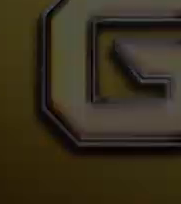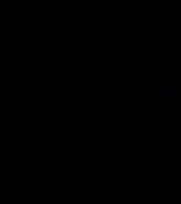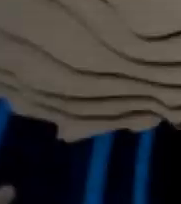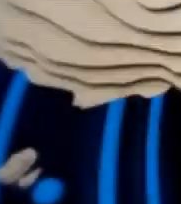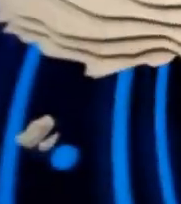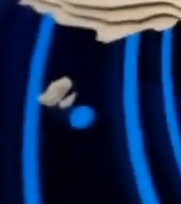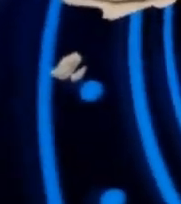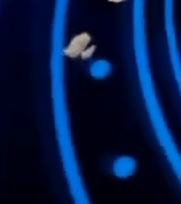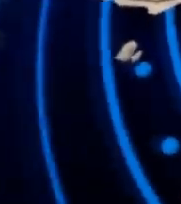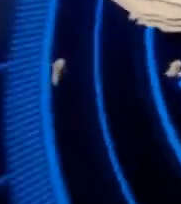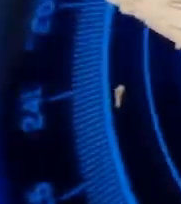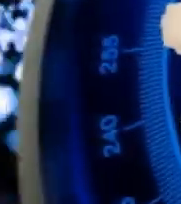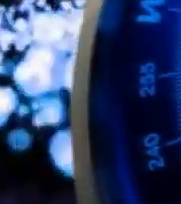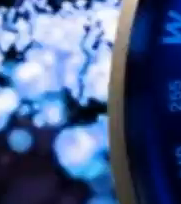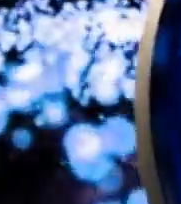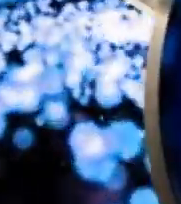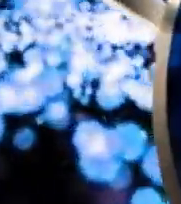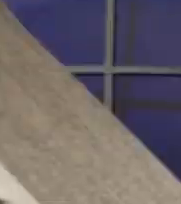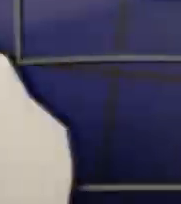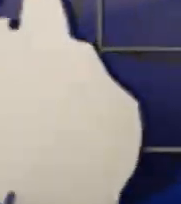hits.